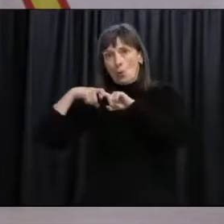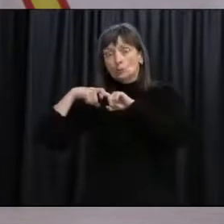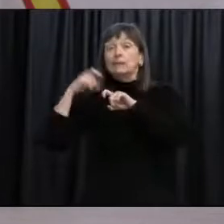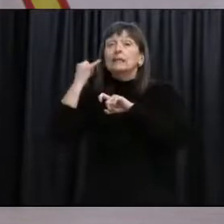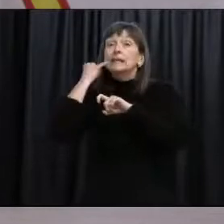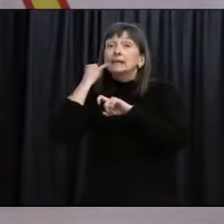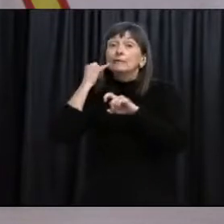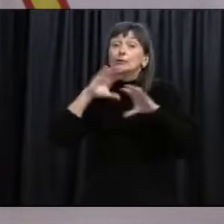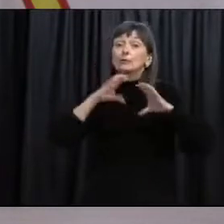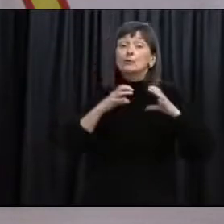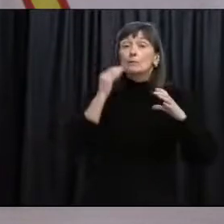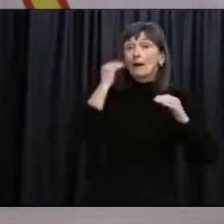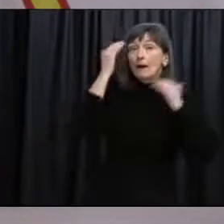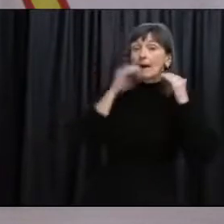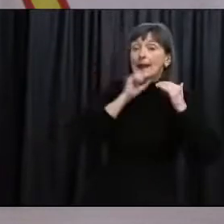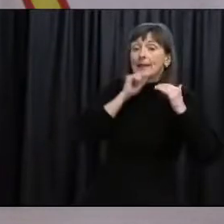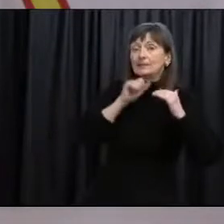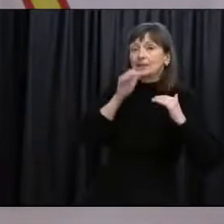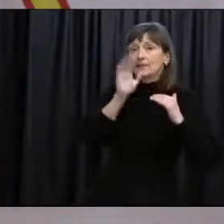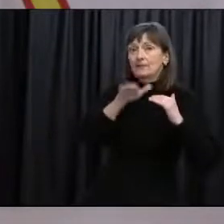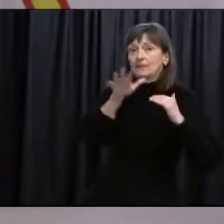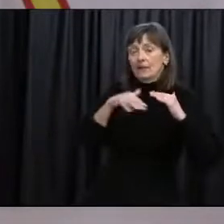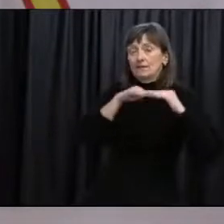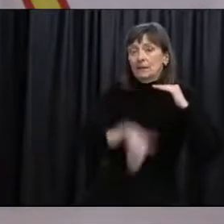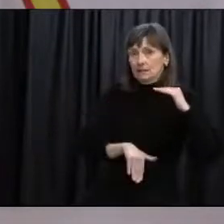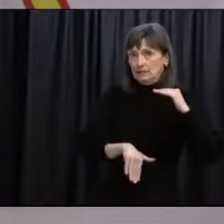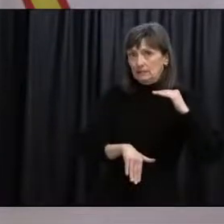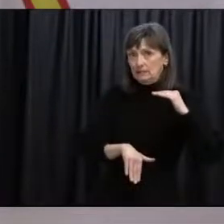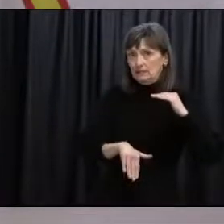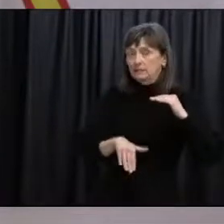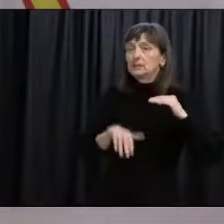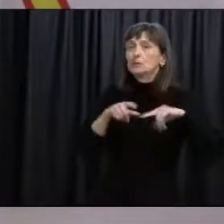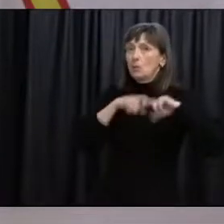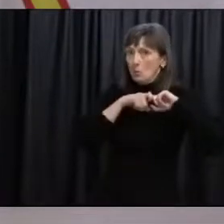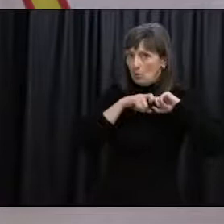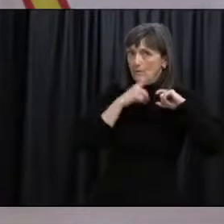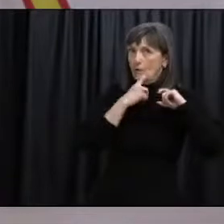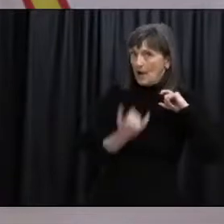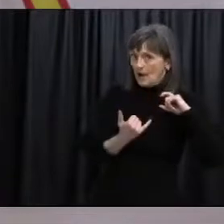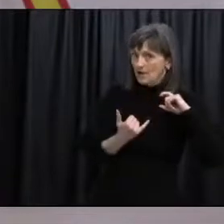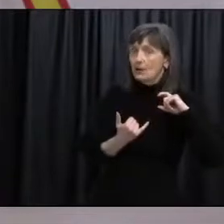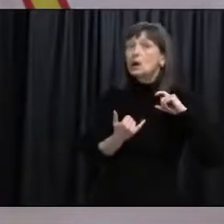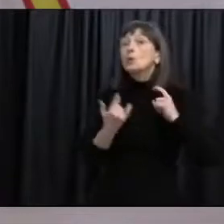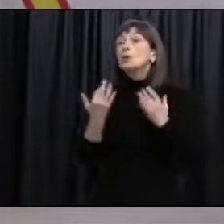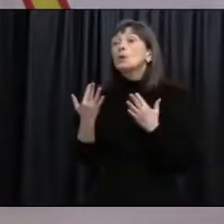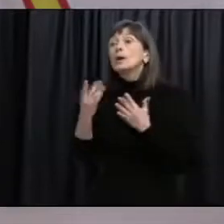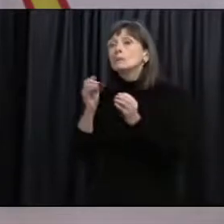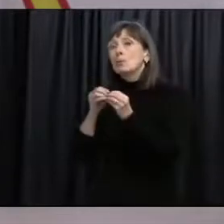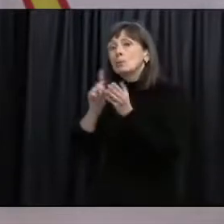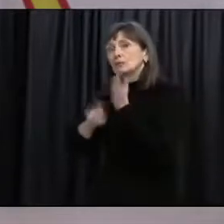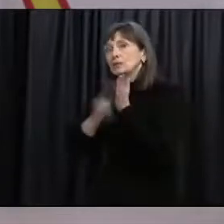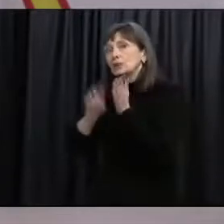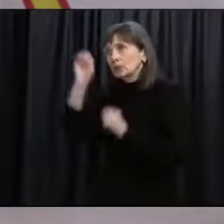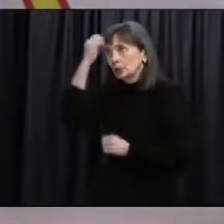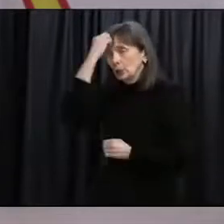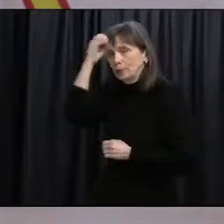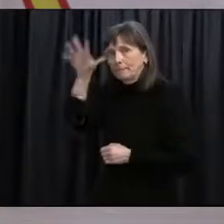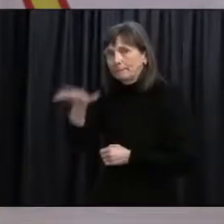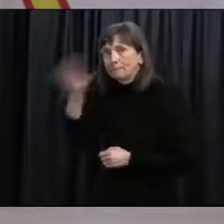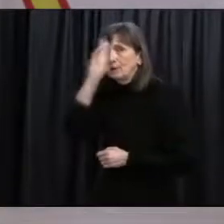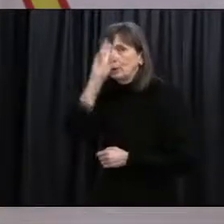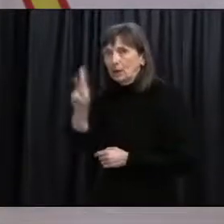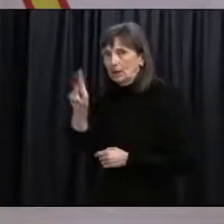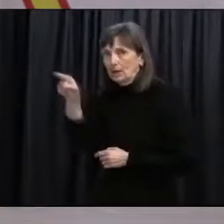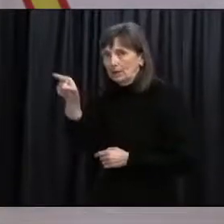age, pending further risk analysis from the UK and Europe. Adults 55 years and older